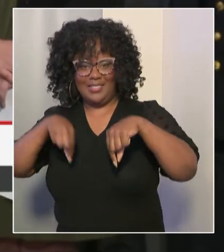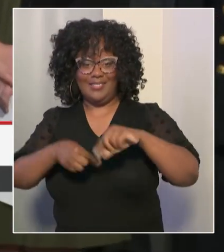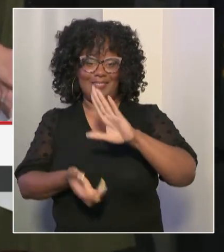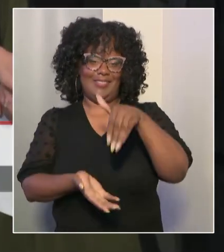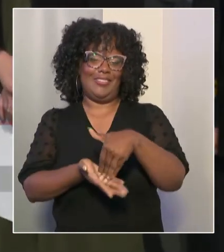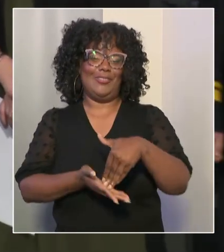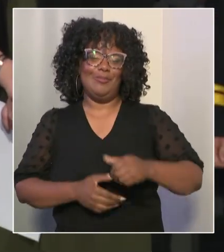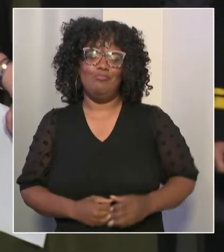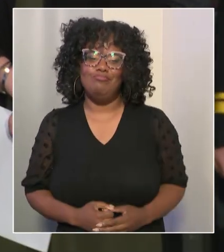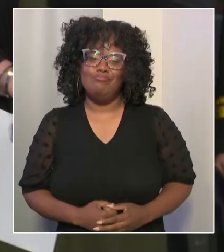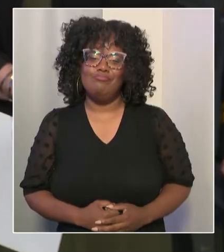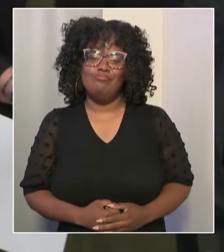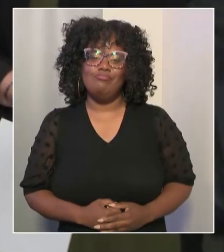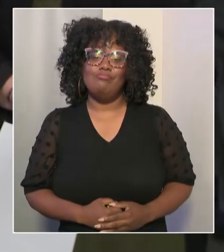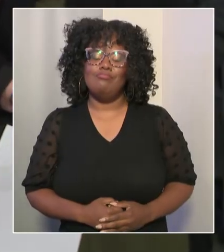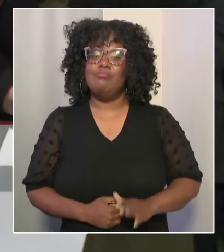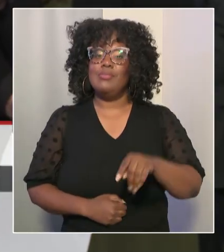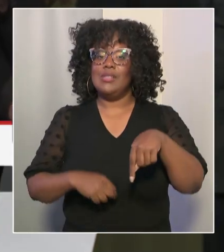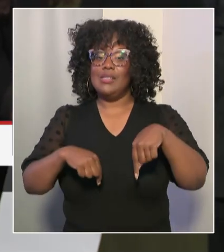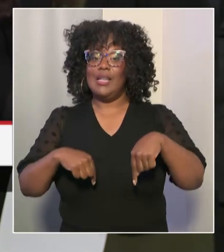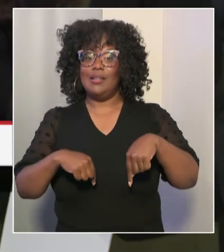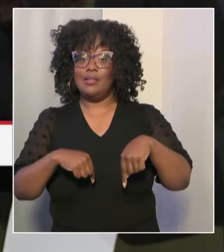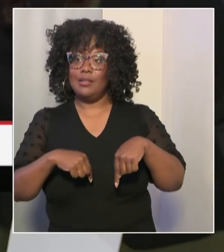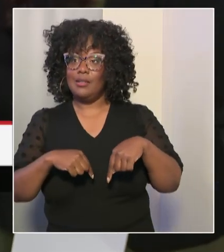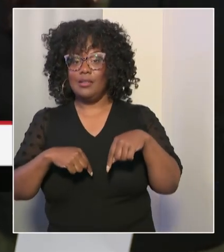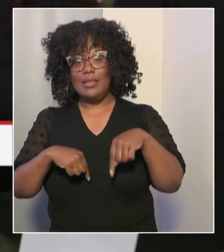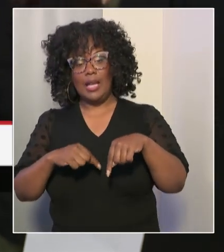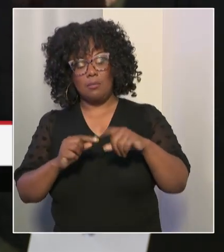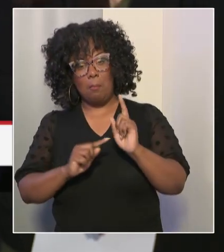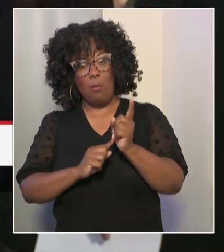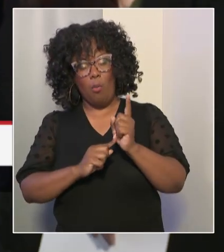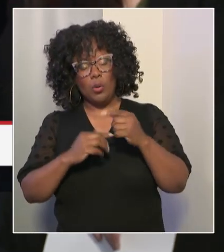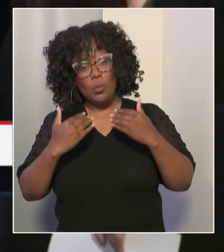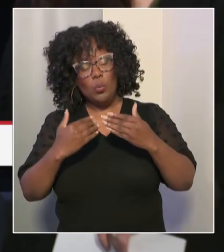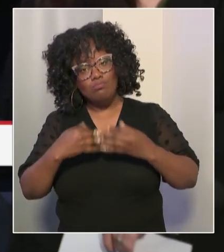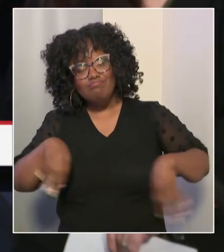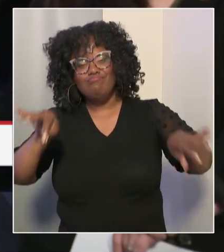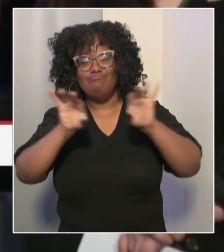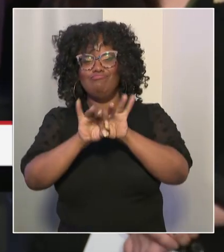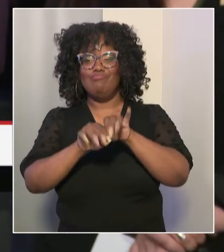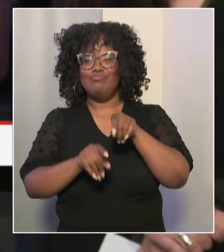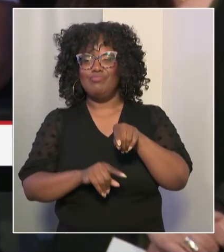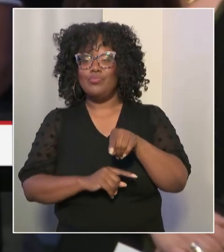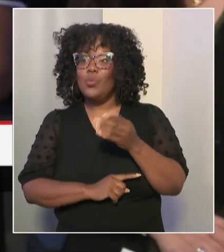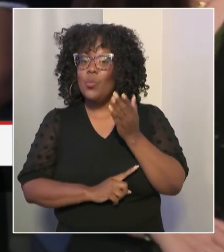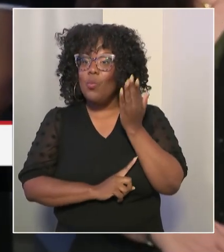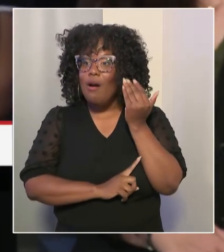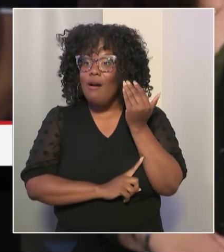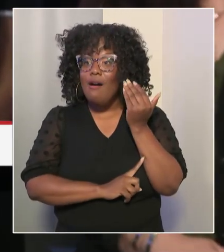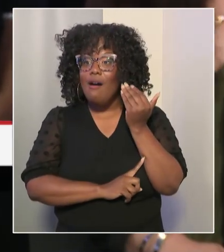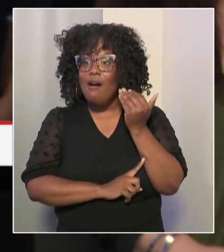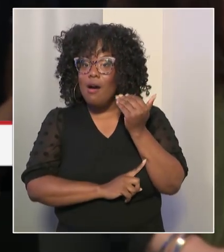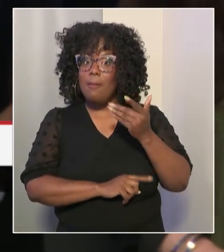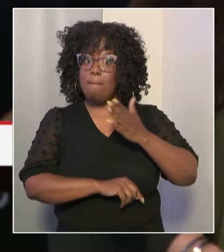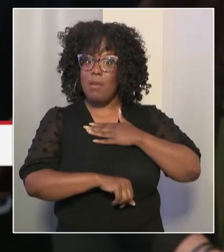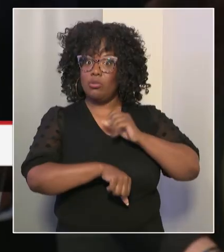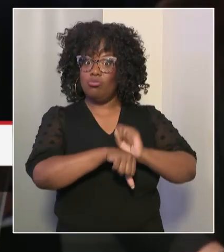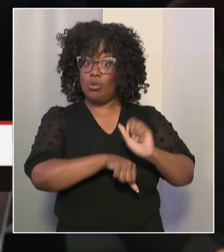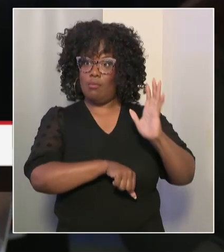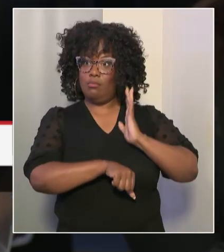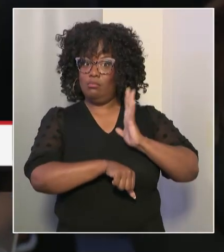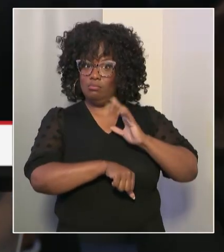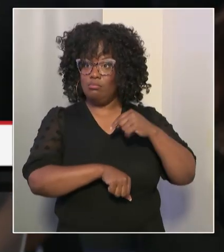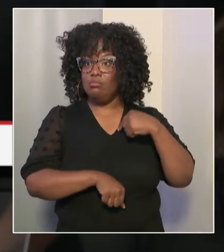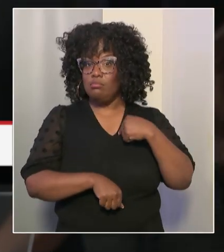my career in public safety, I was following in some pretty large footsteps and continuing a family legacy of public